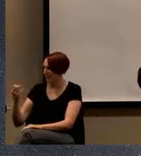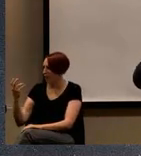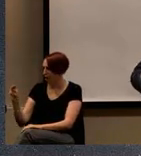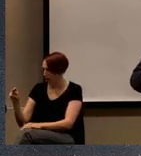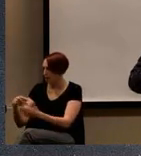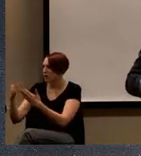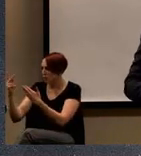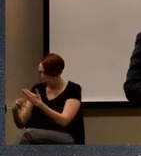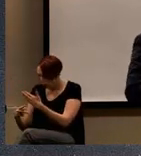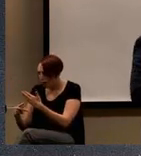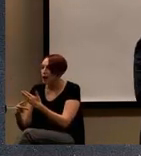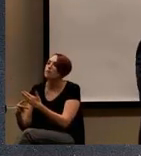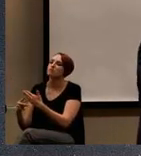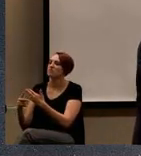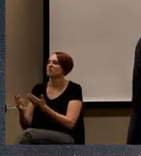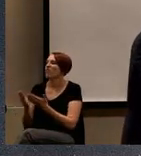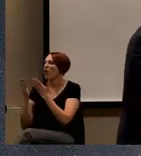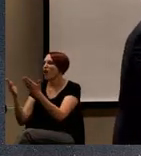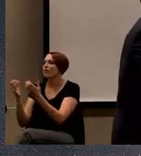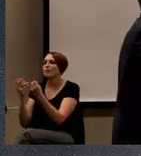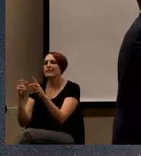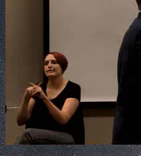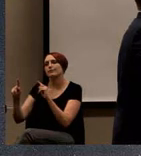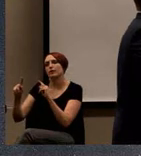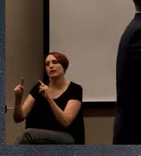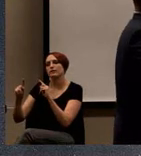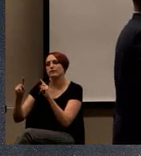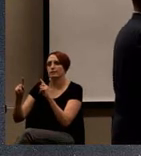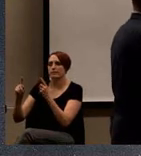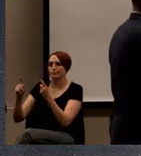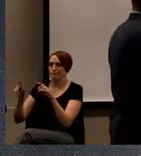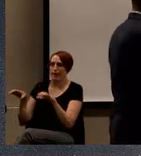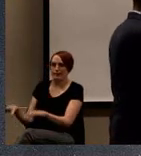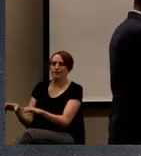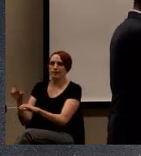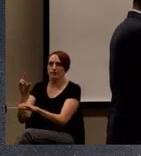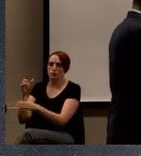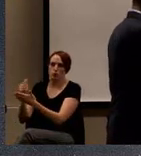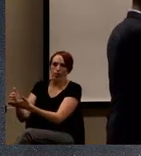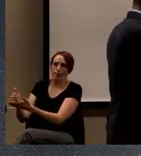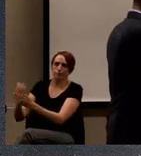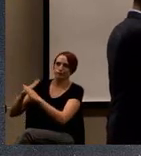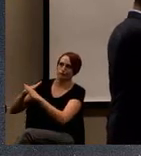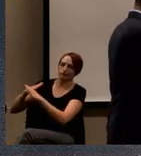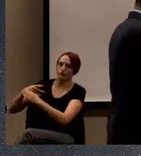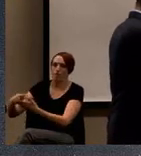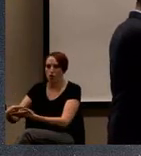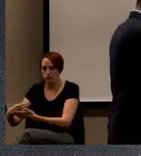area agencies on aging and different organizations. We actually worked with,